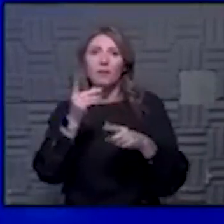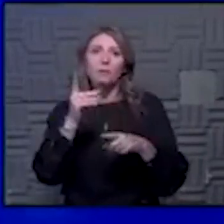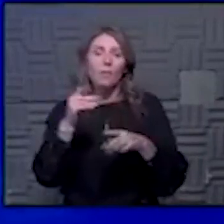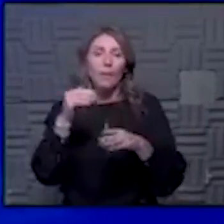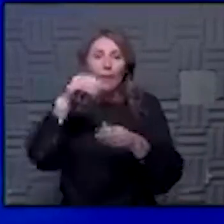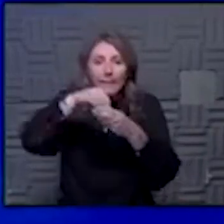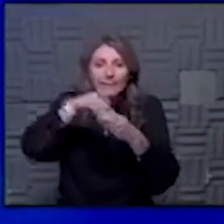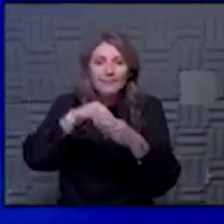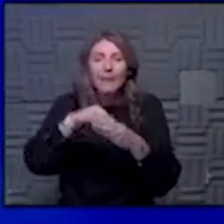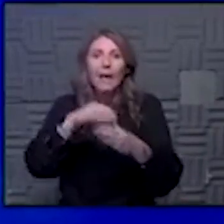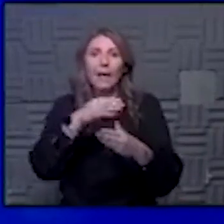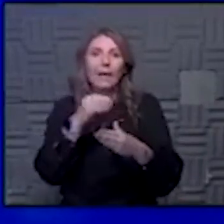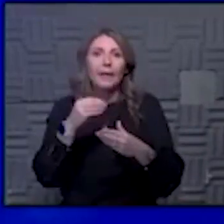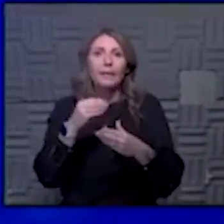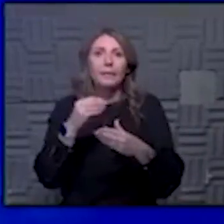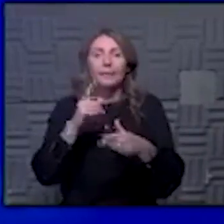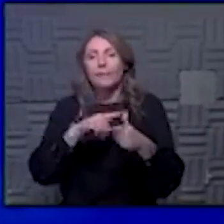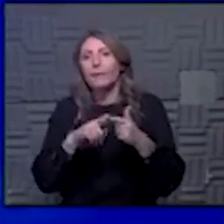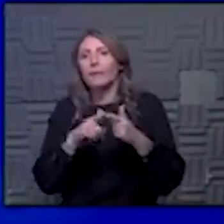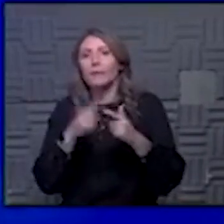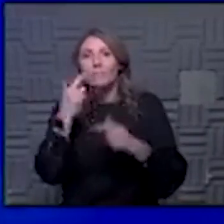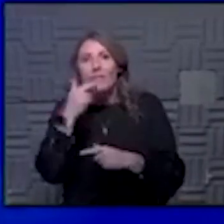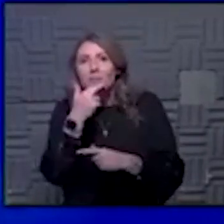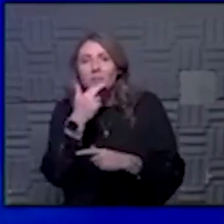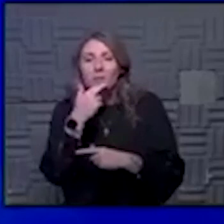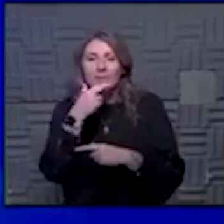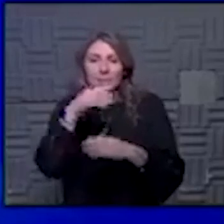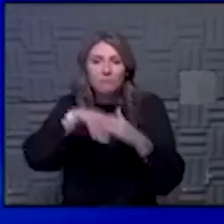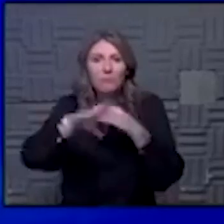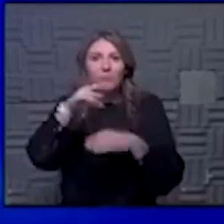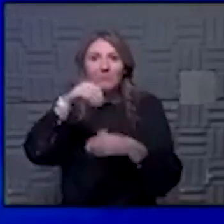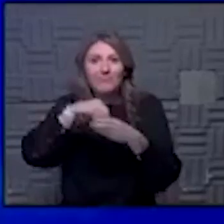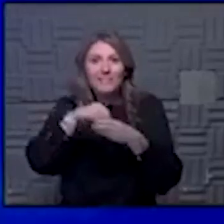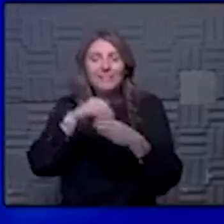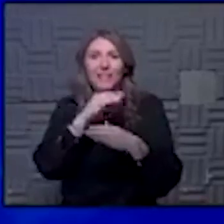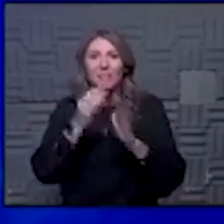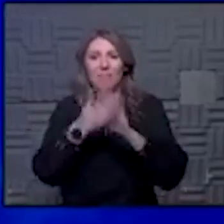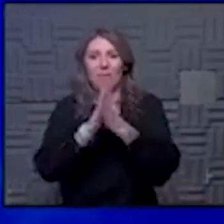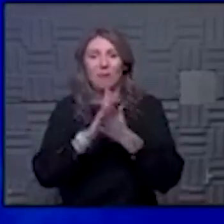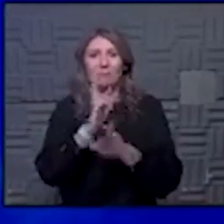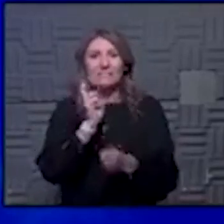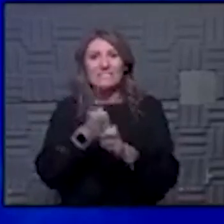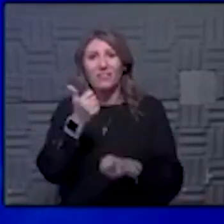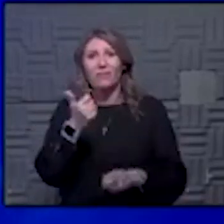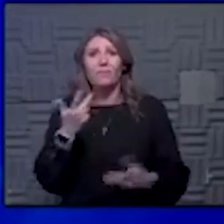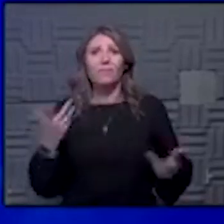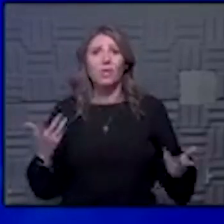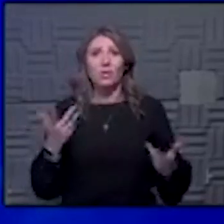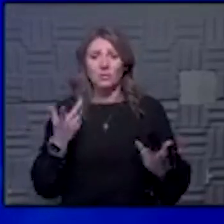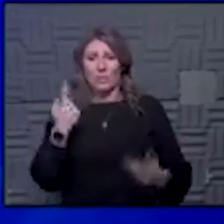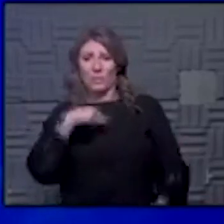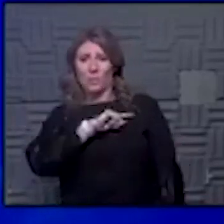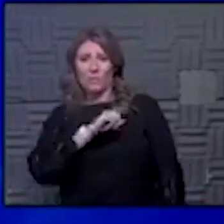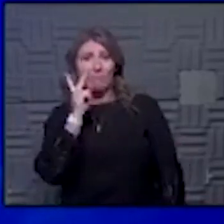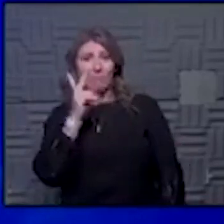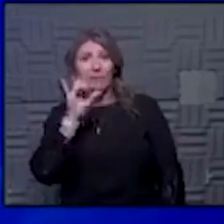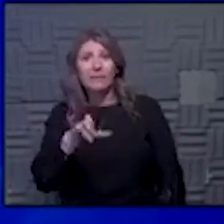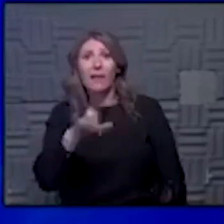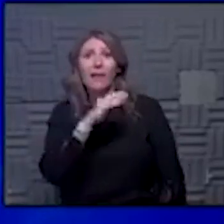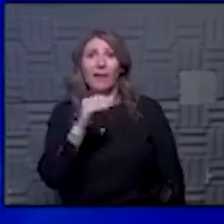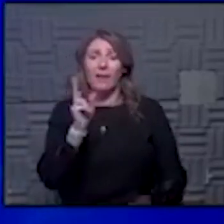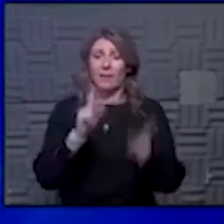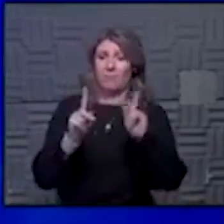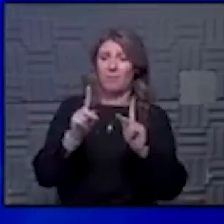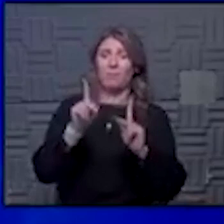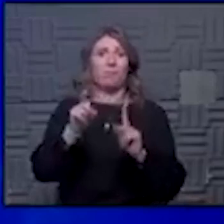or to dine inside restaurants, it just gets harder. And so I think that's what we're looking at. And so those of us who have to